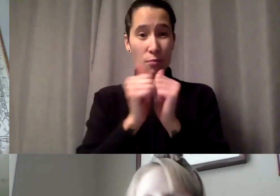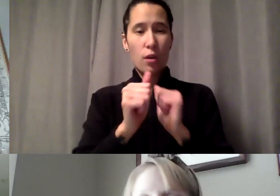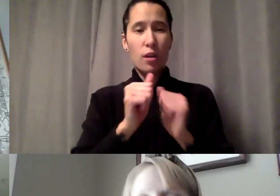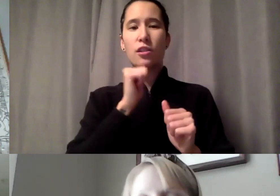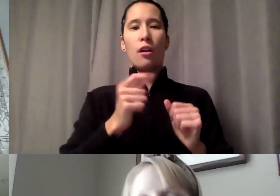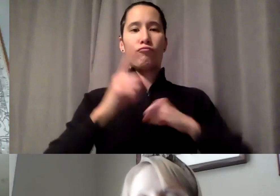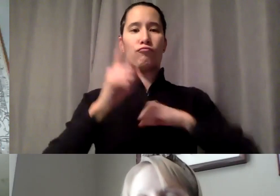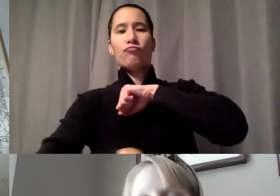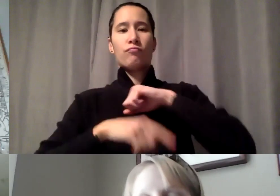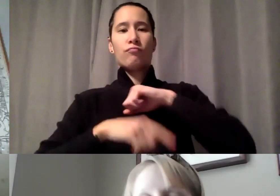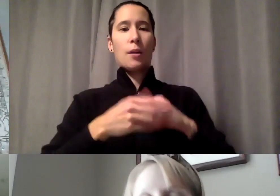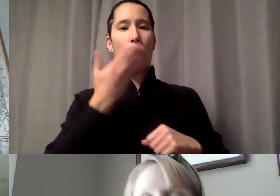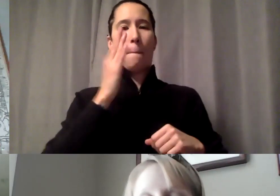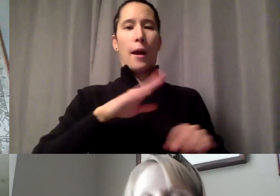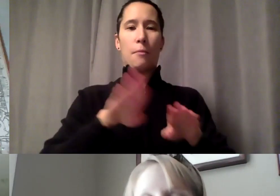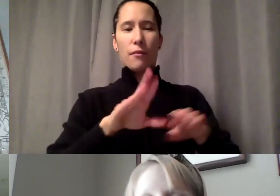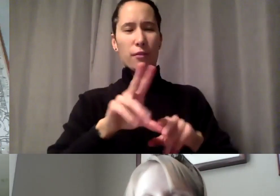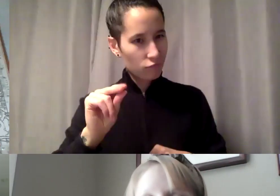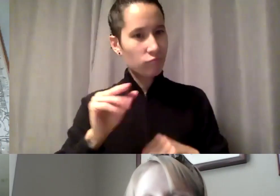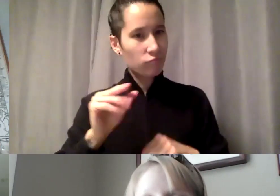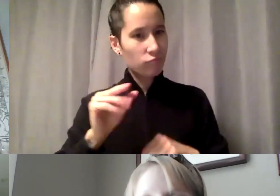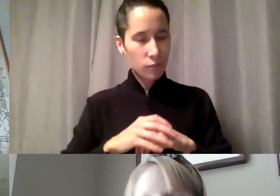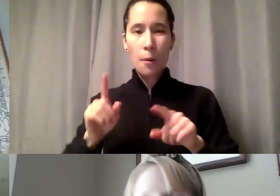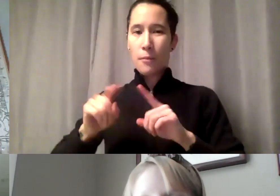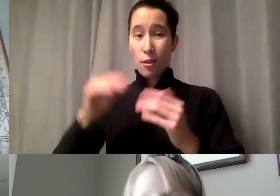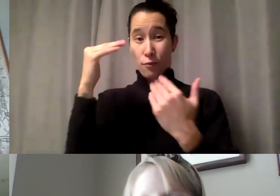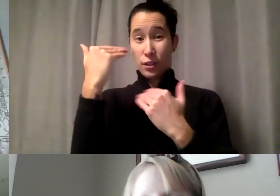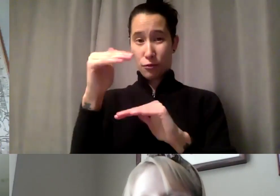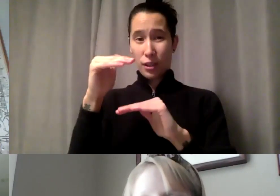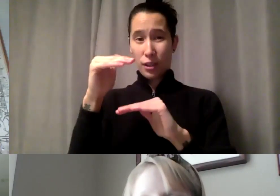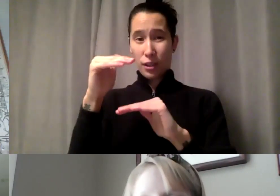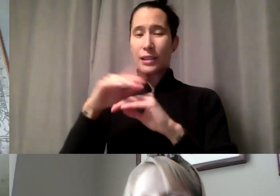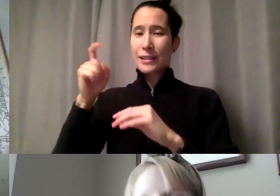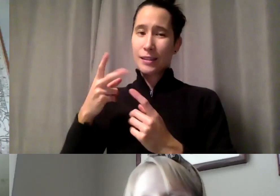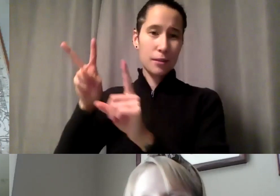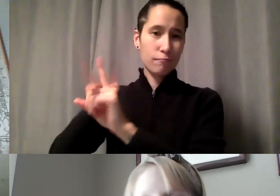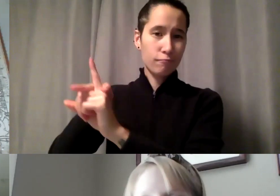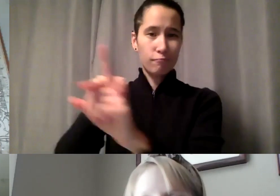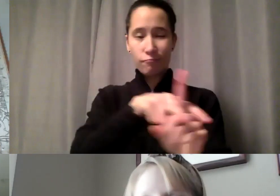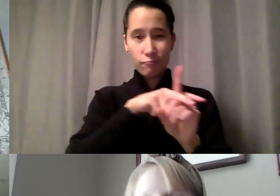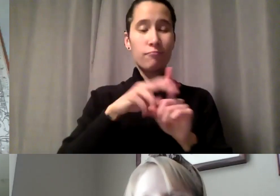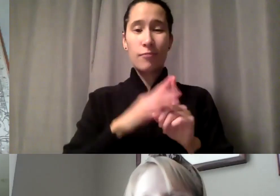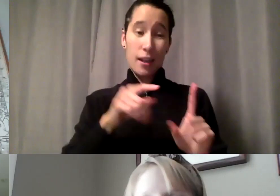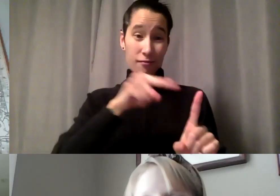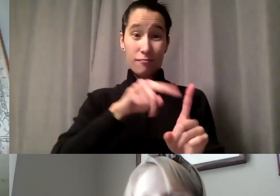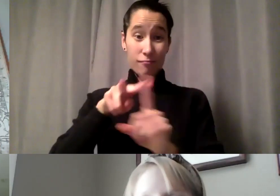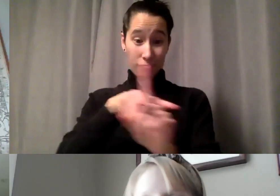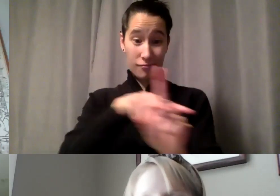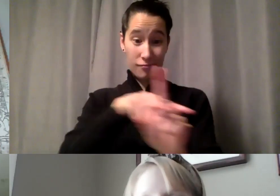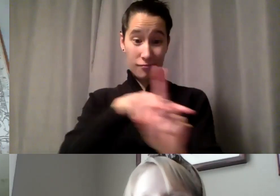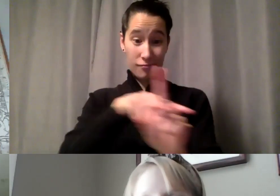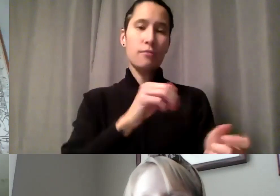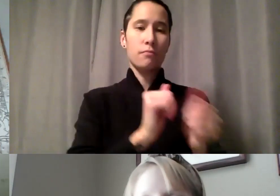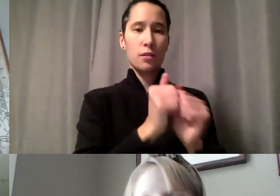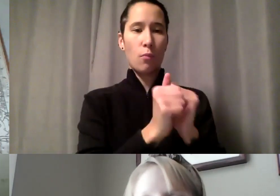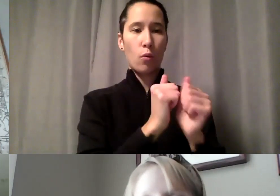So even saying that there's been restrictions that need to go across all the board, and a part of that is sport. They still see the value in it, and one of the